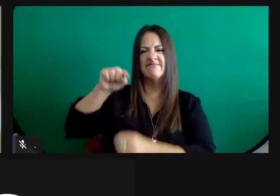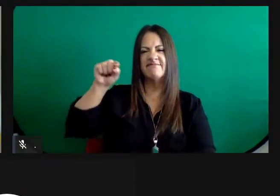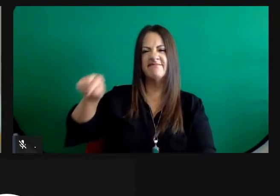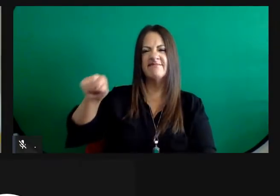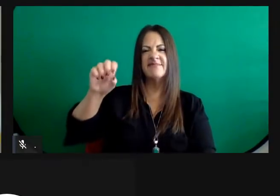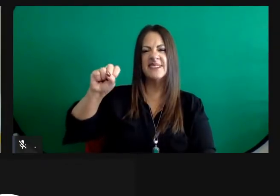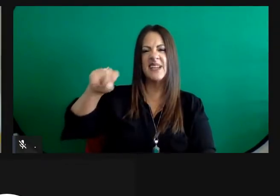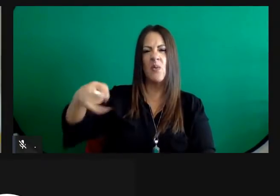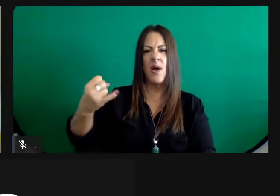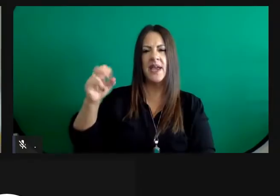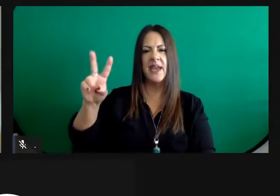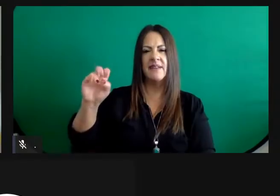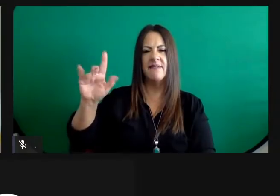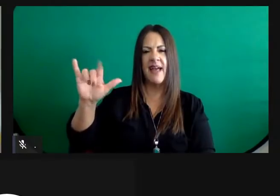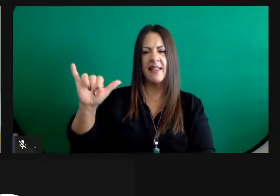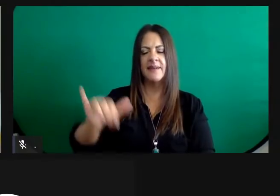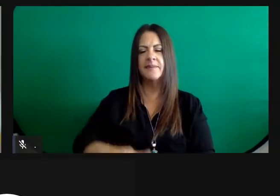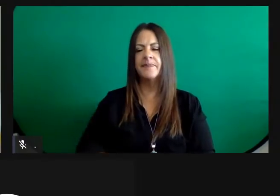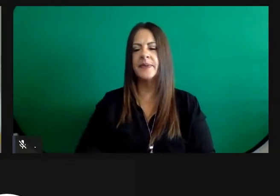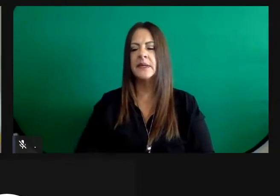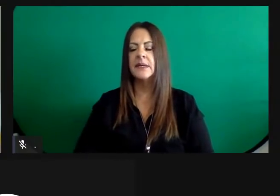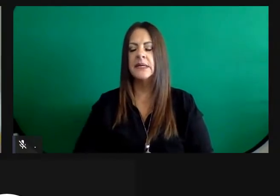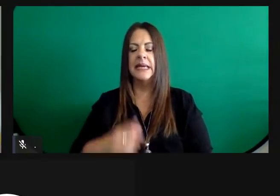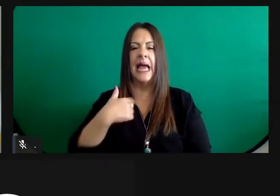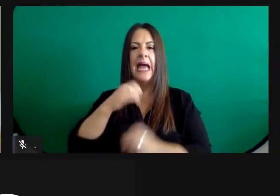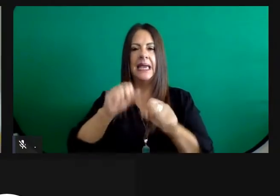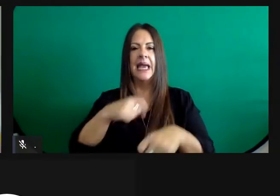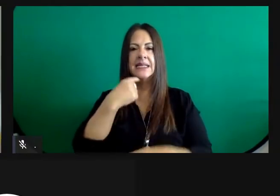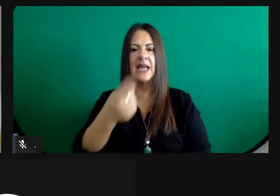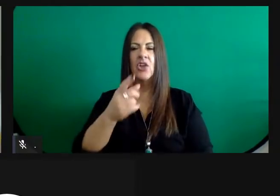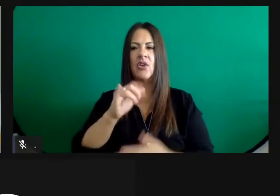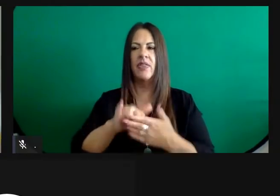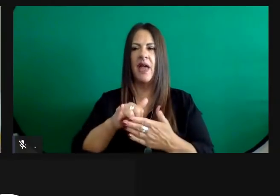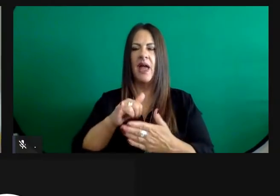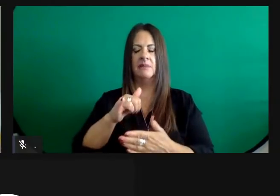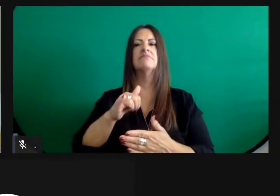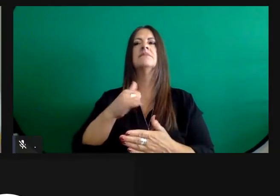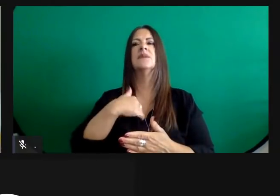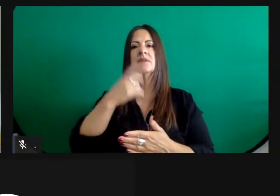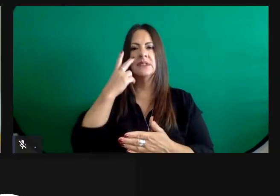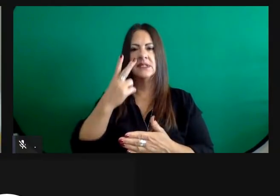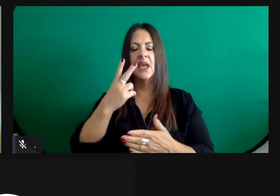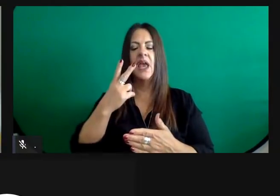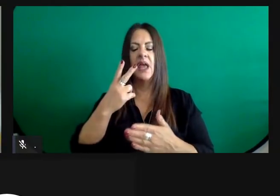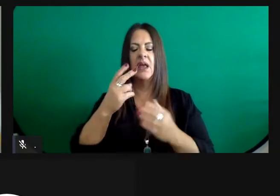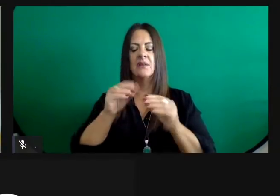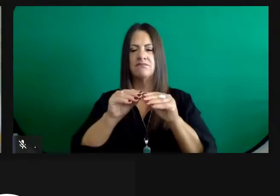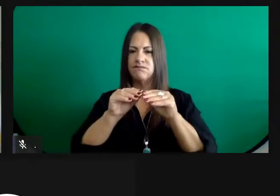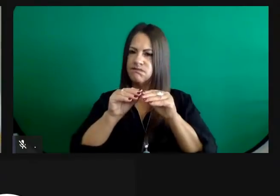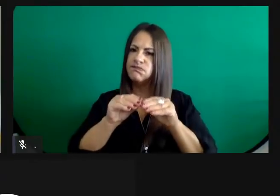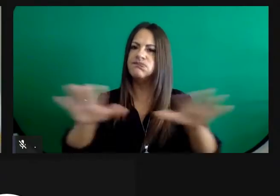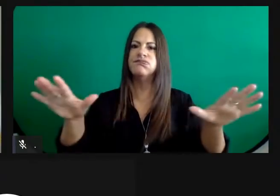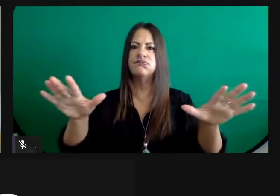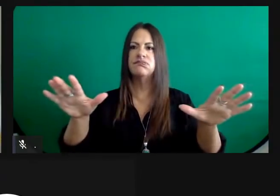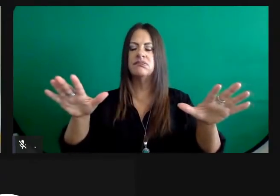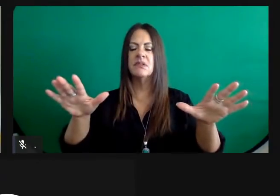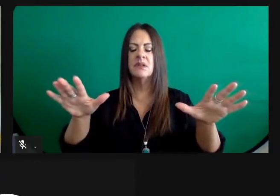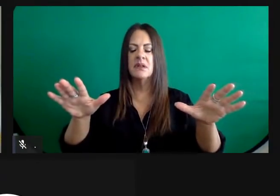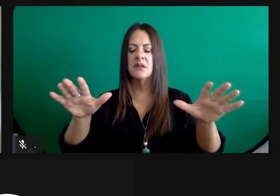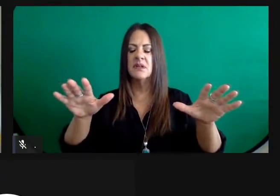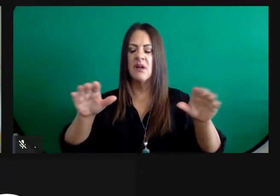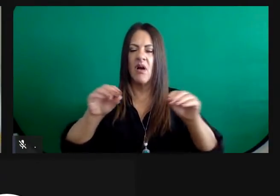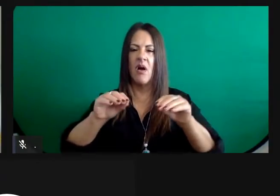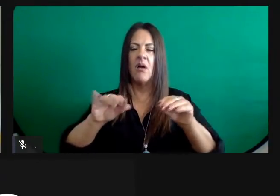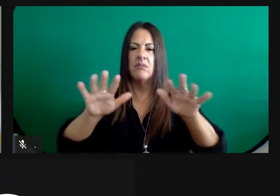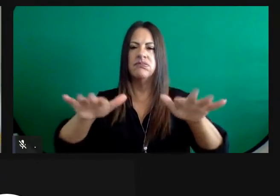But I can tell you that because we are experiencing widespread transmission, that all